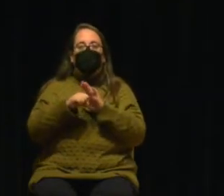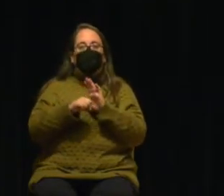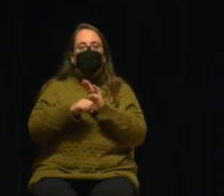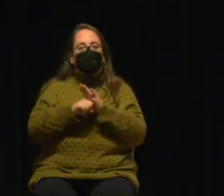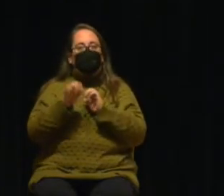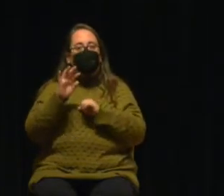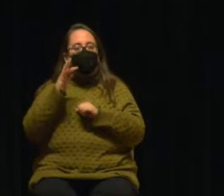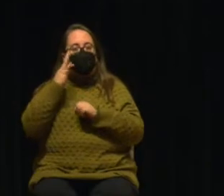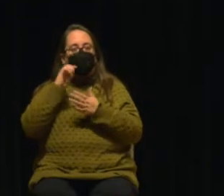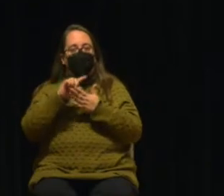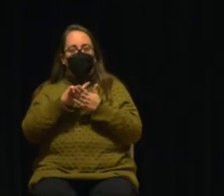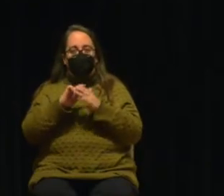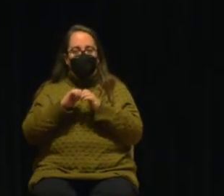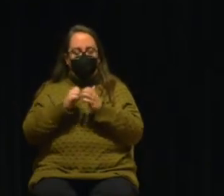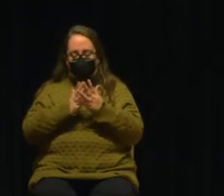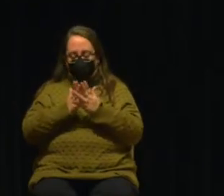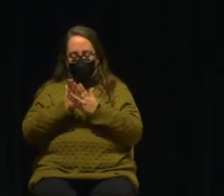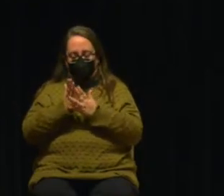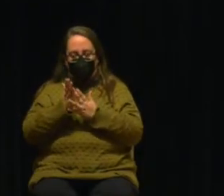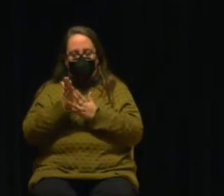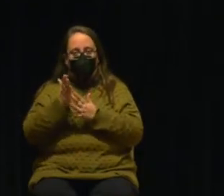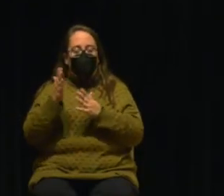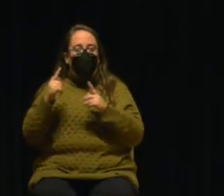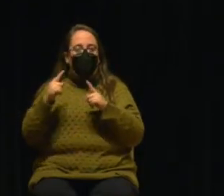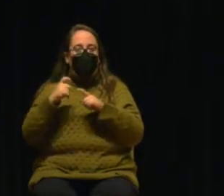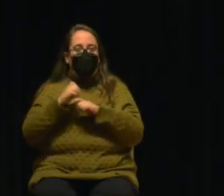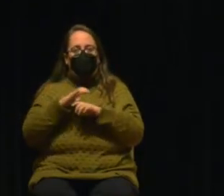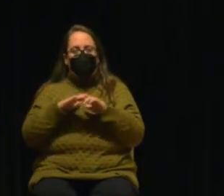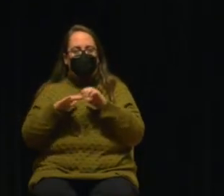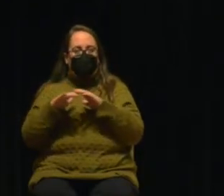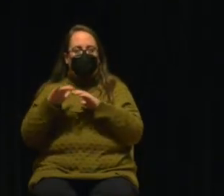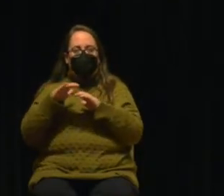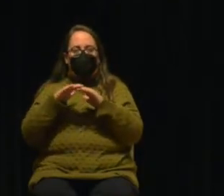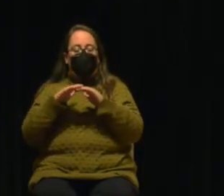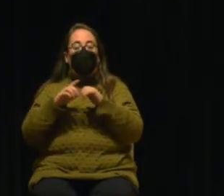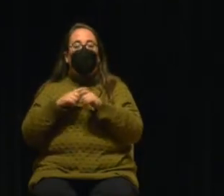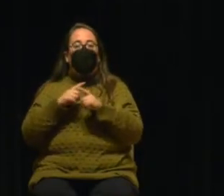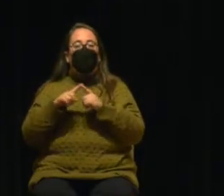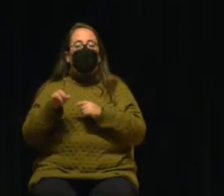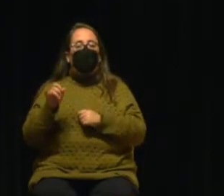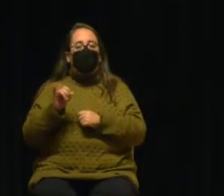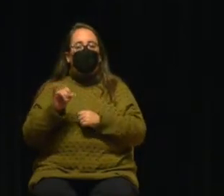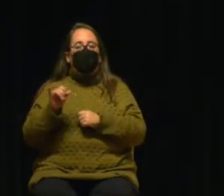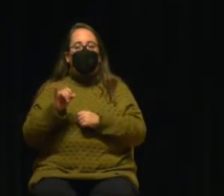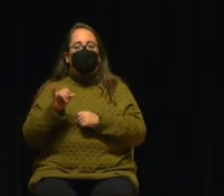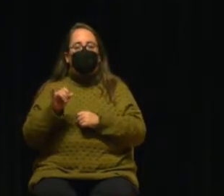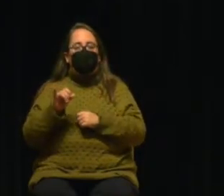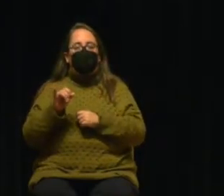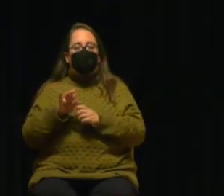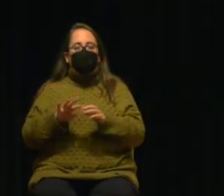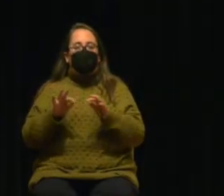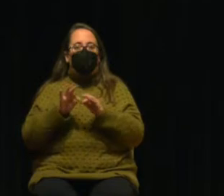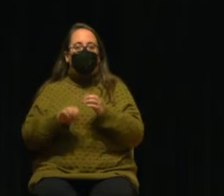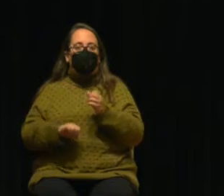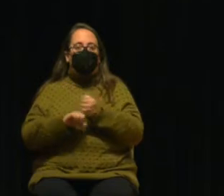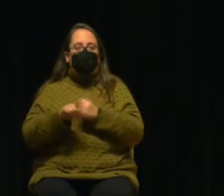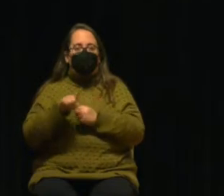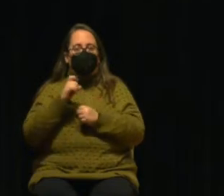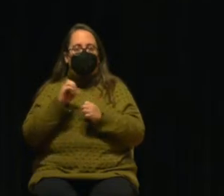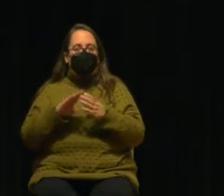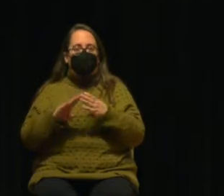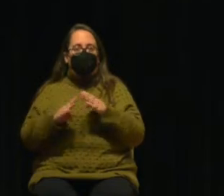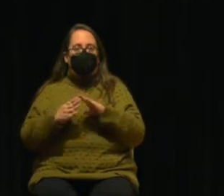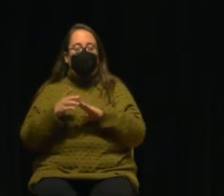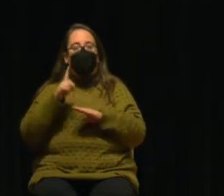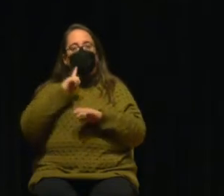law and the ability to navigate those complicated intersections, and then ultimately the vital support of the Black community